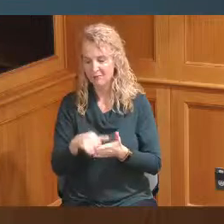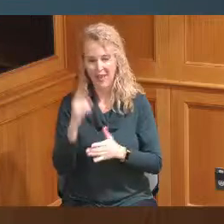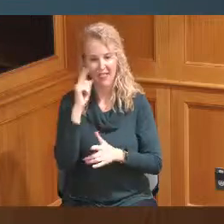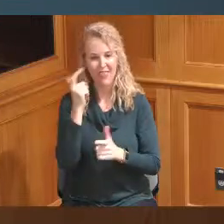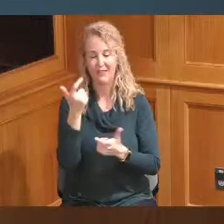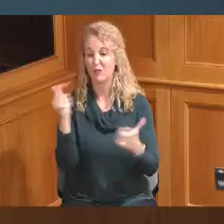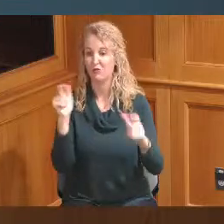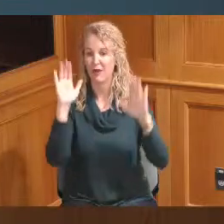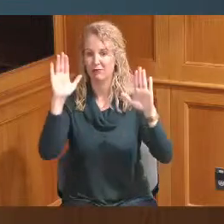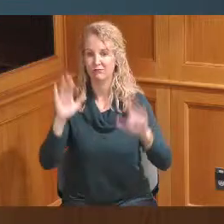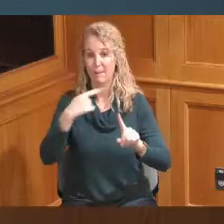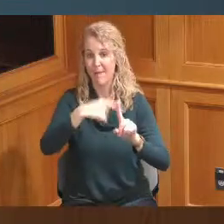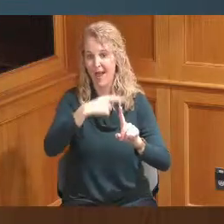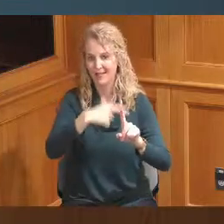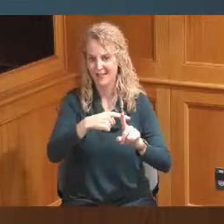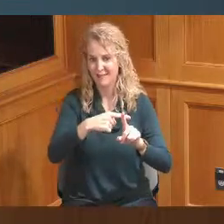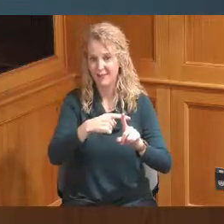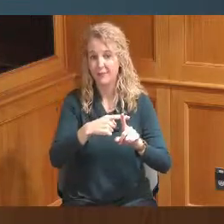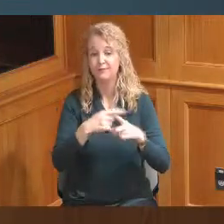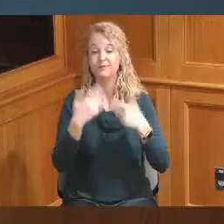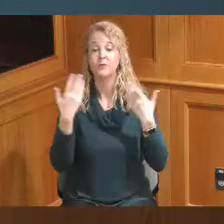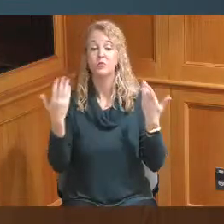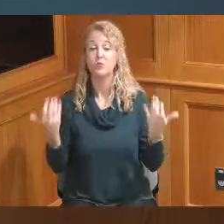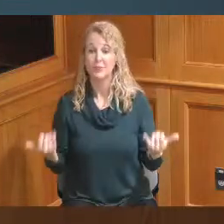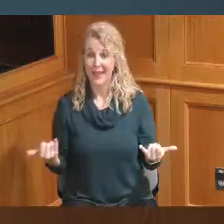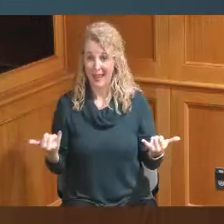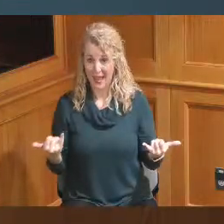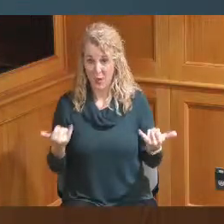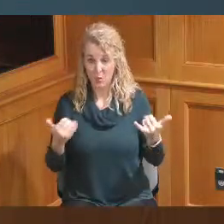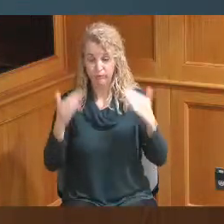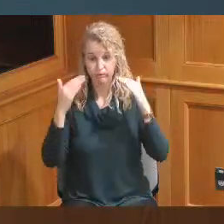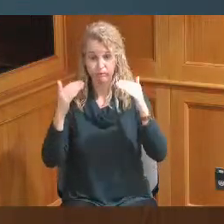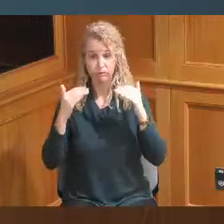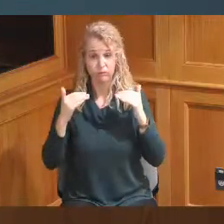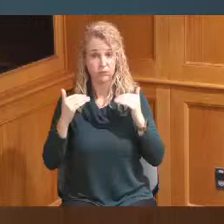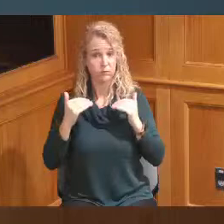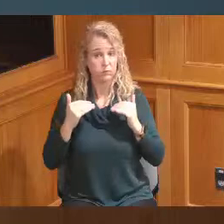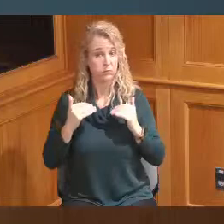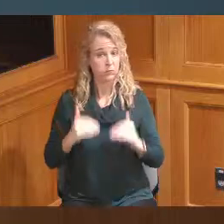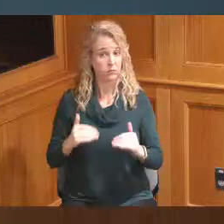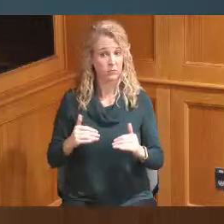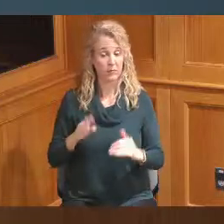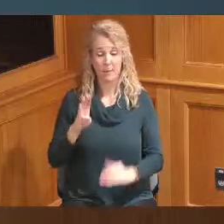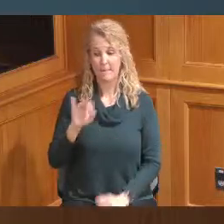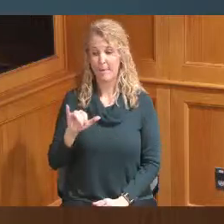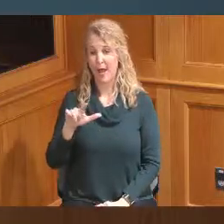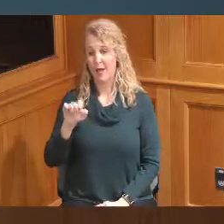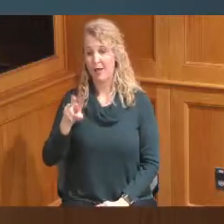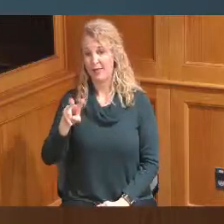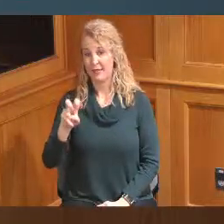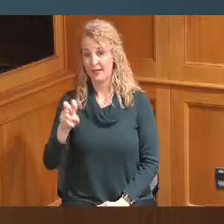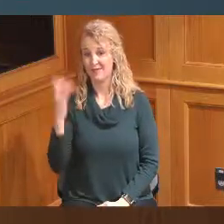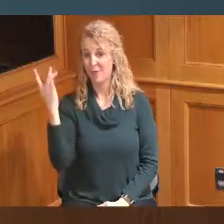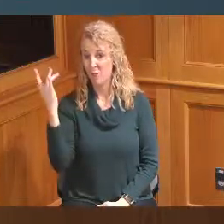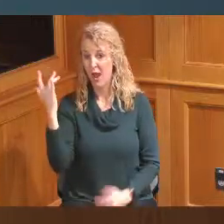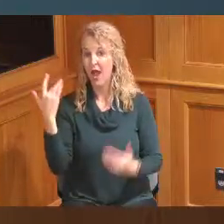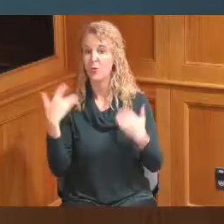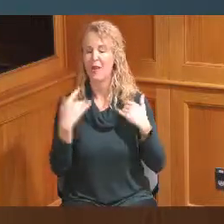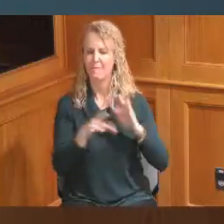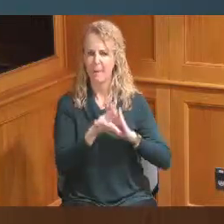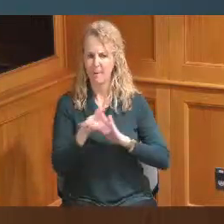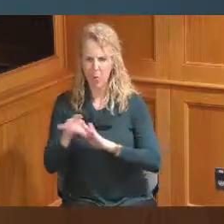great positive thing. With that, I'm going to go to some by leaves because we have some